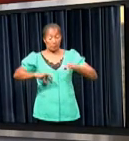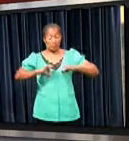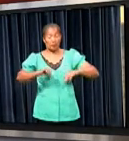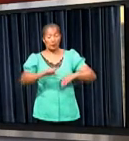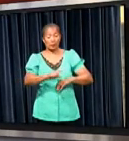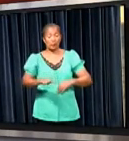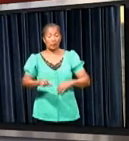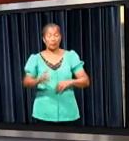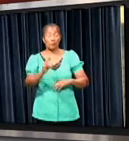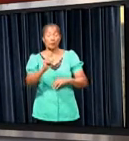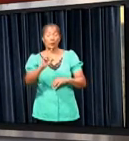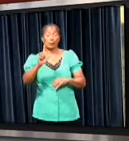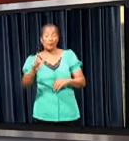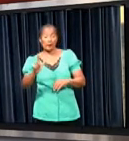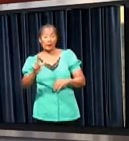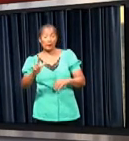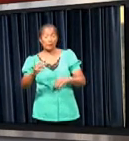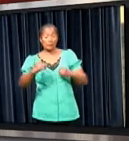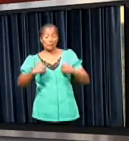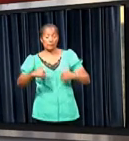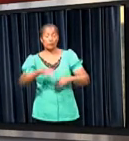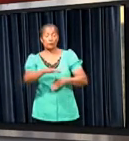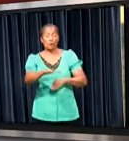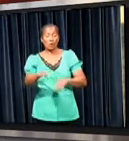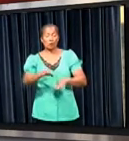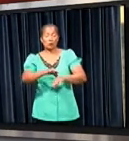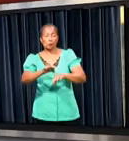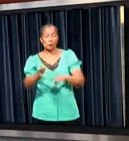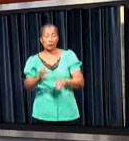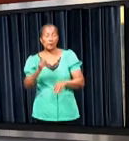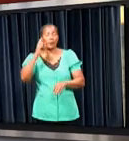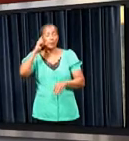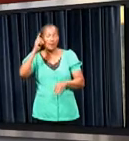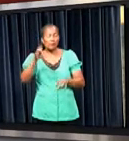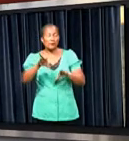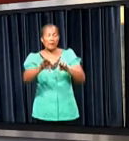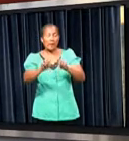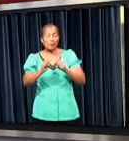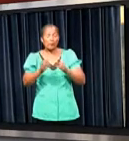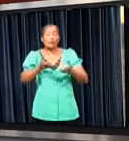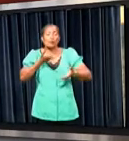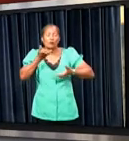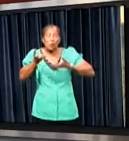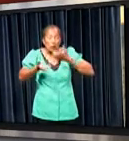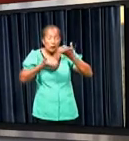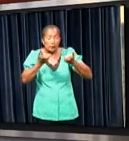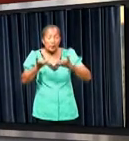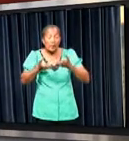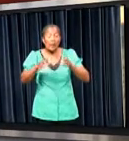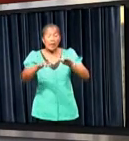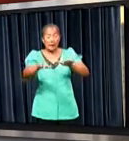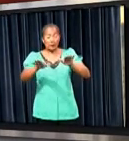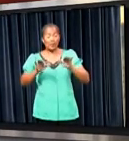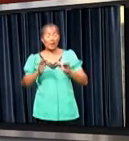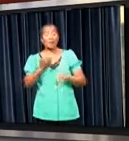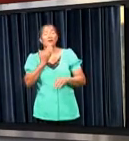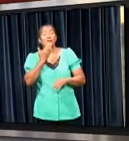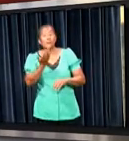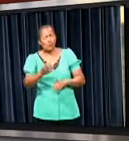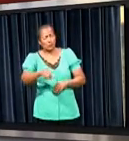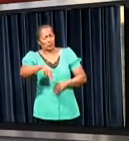Health, Patrick Pengel, has explained a plan of approach yesterday. Parliament yesterday asked